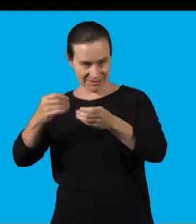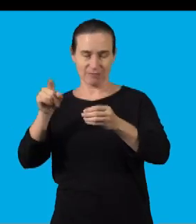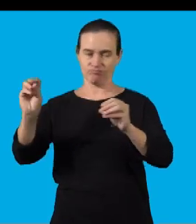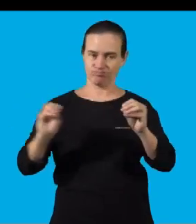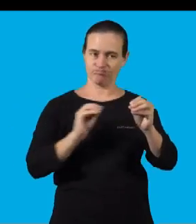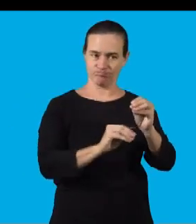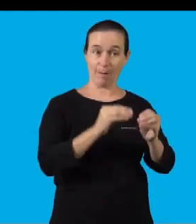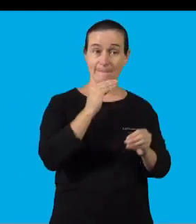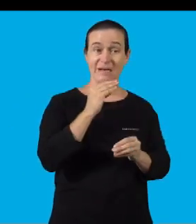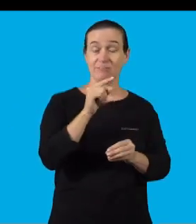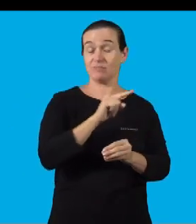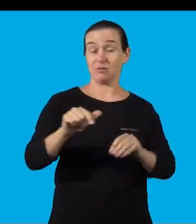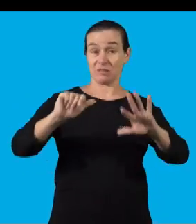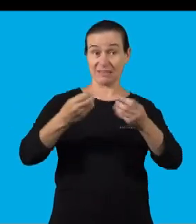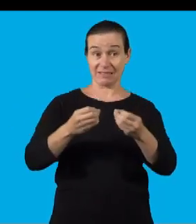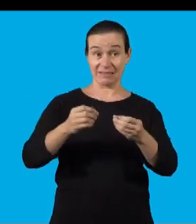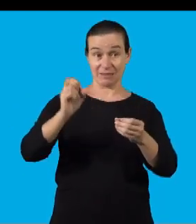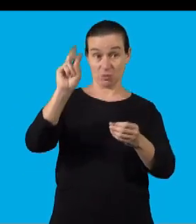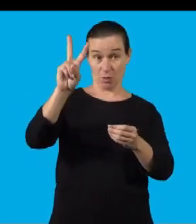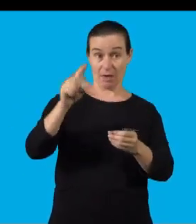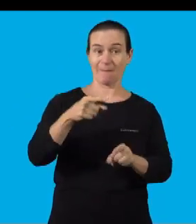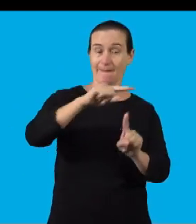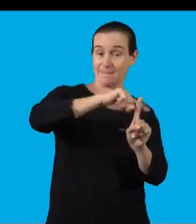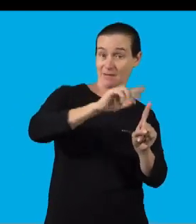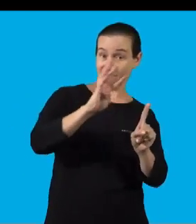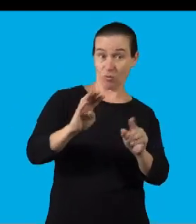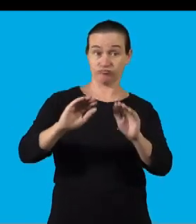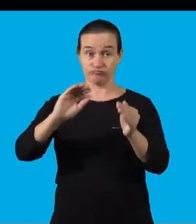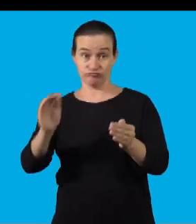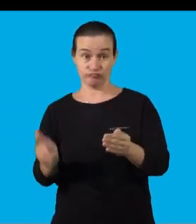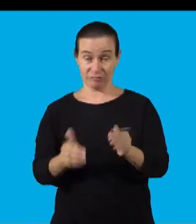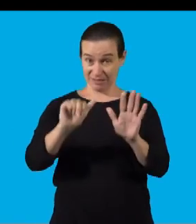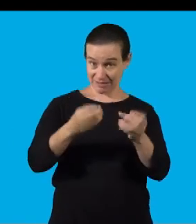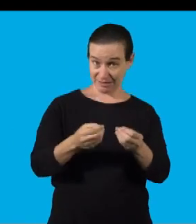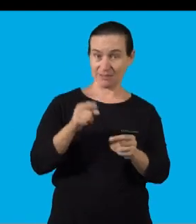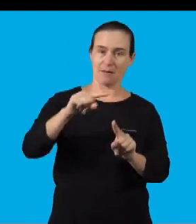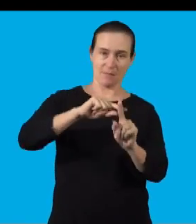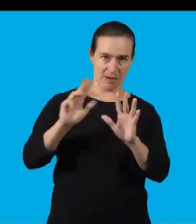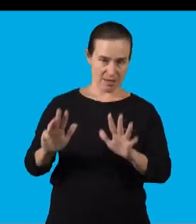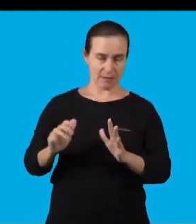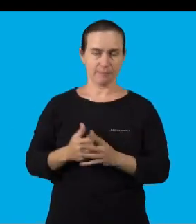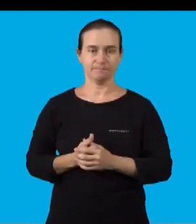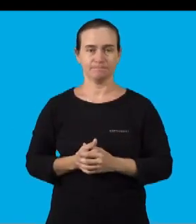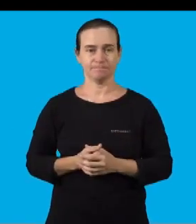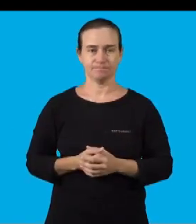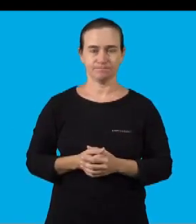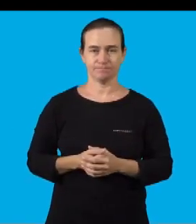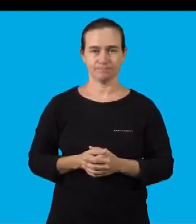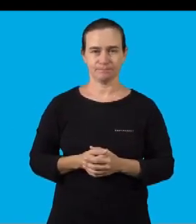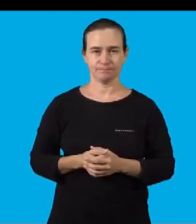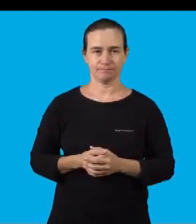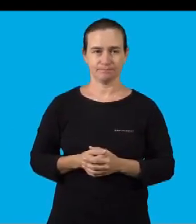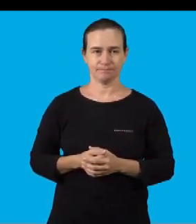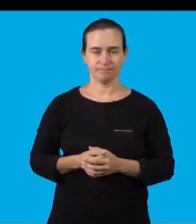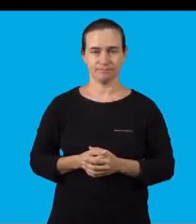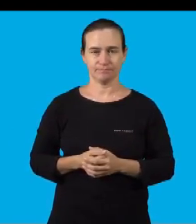is 60 squared plus 4, and that 4 is going to be multiplied by 60, and